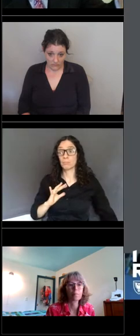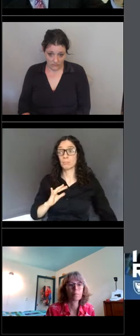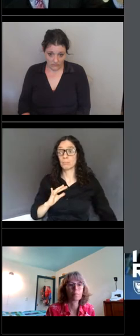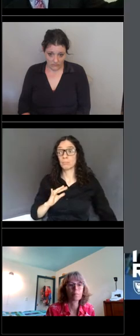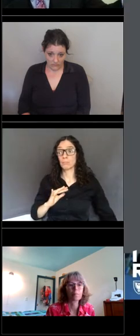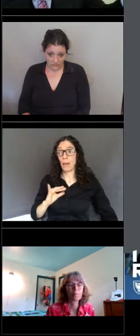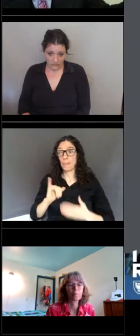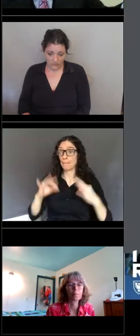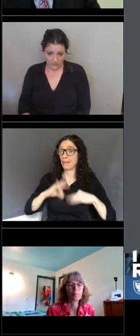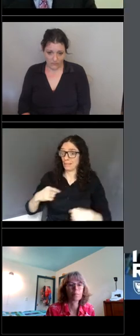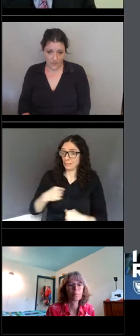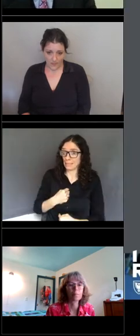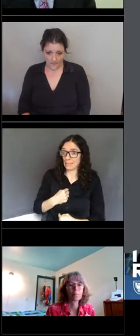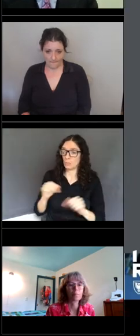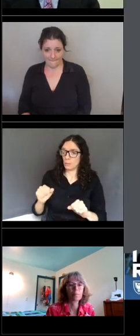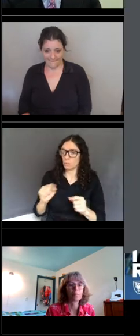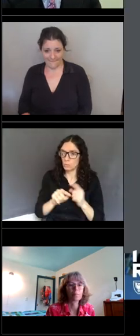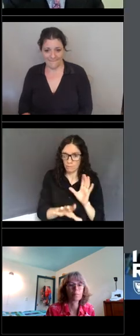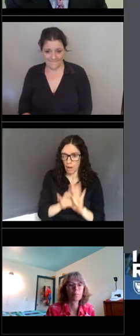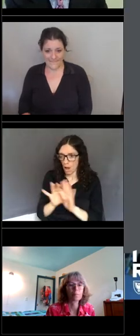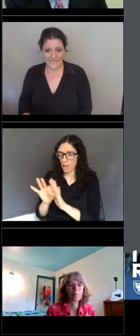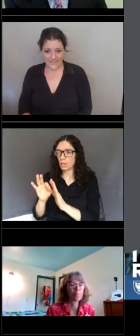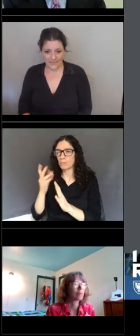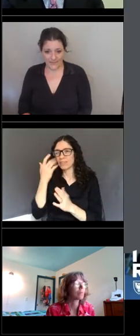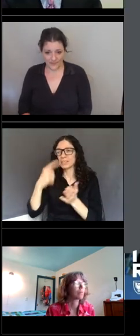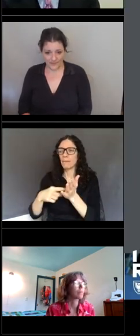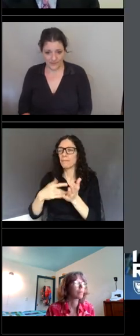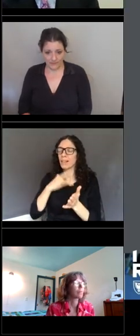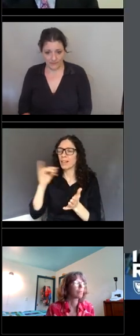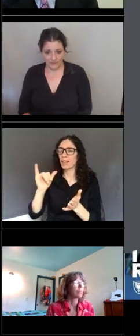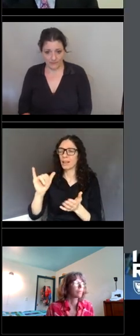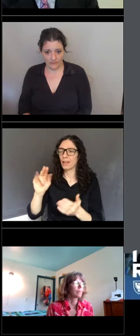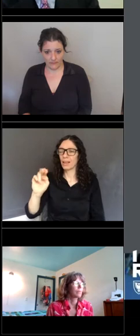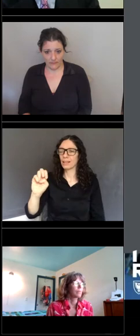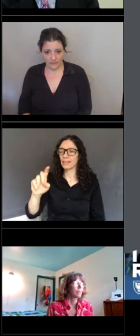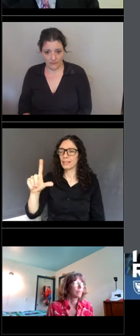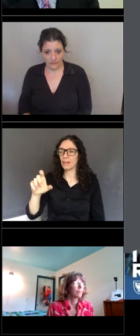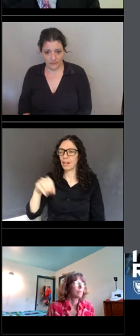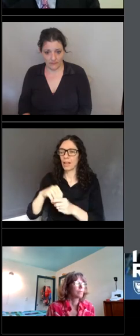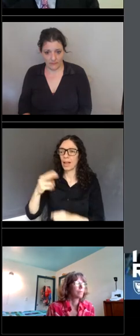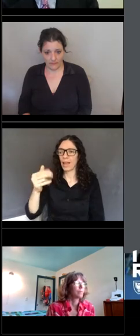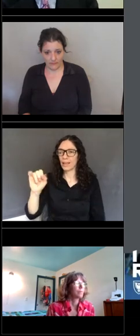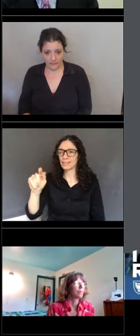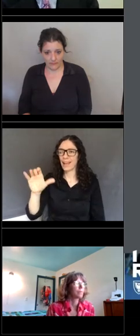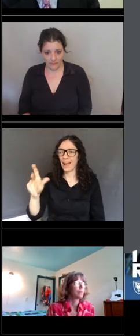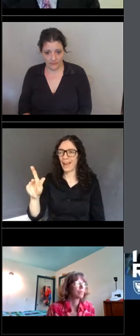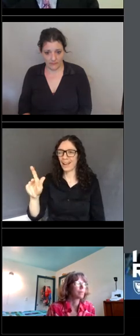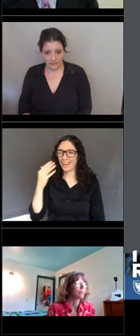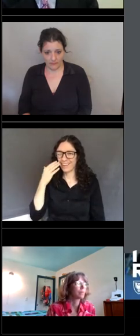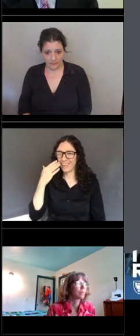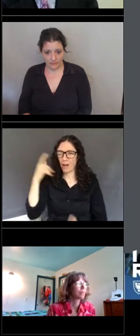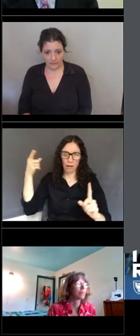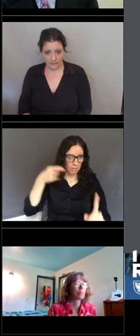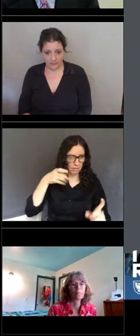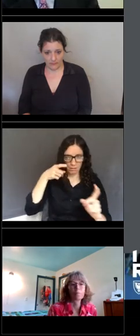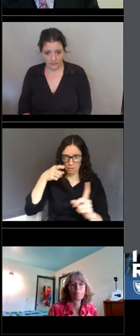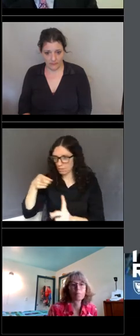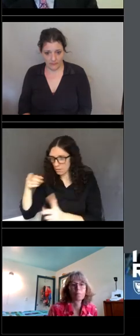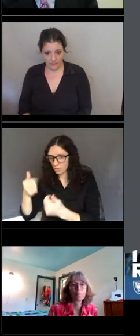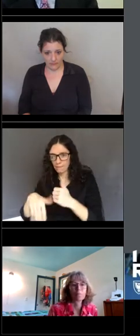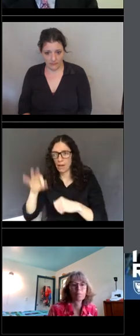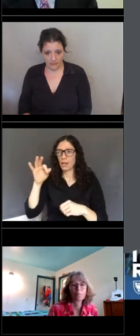find these at sometimes what feels like needle in the haystacks when it comes to the adaptive measures. So the more contact, the